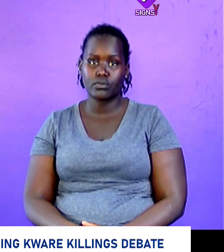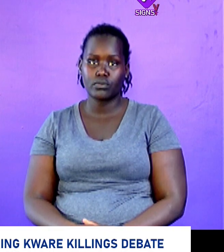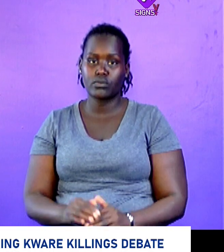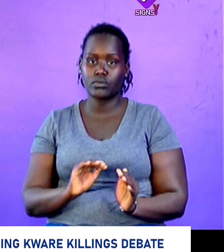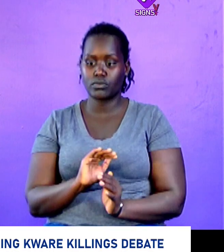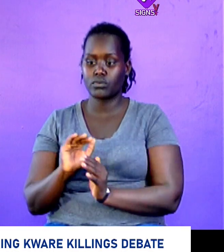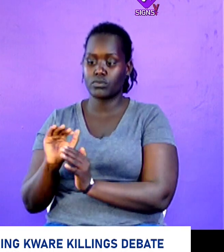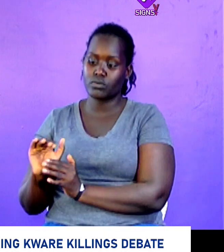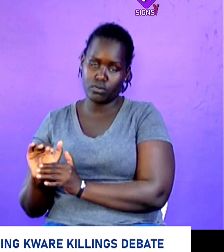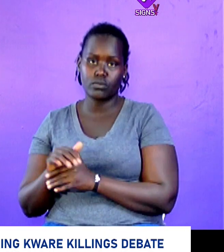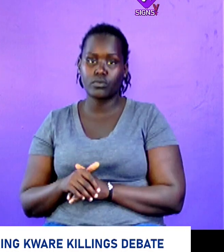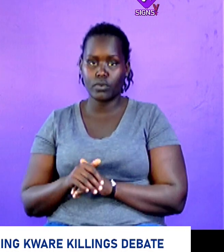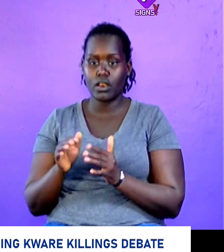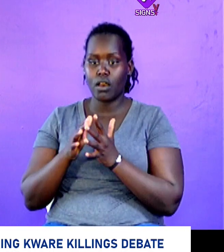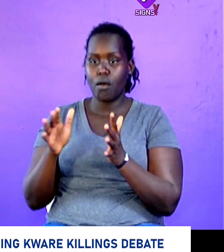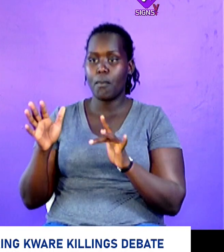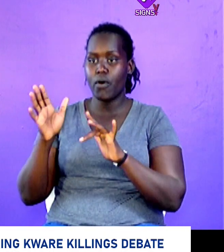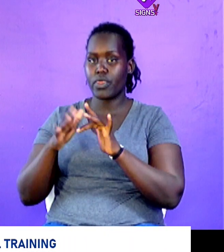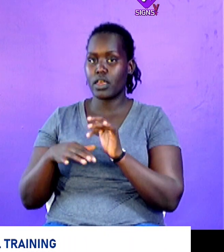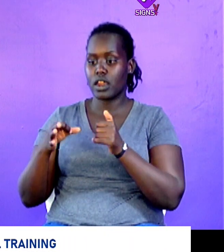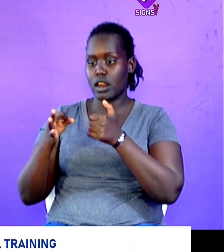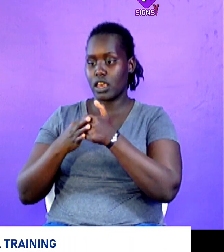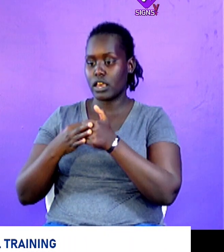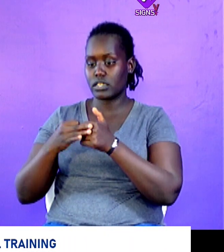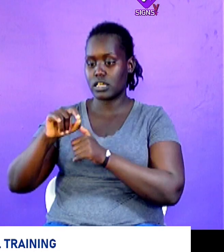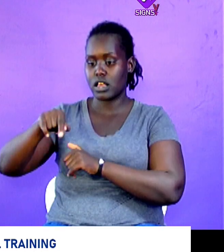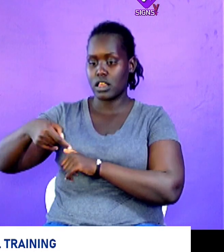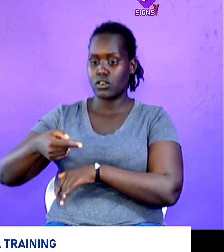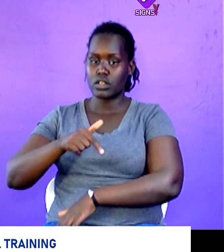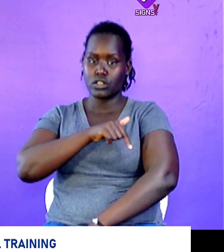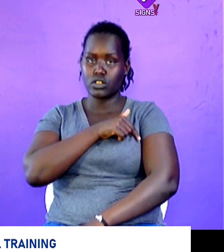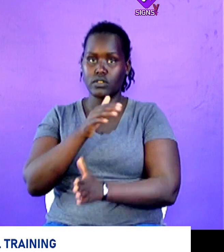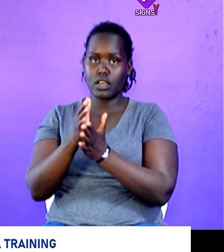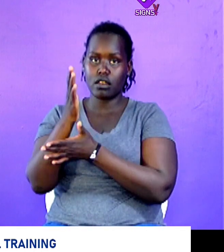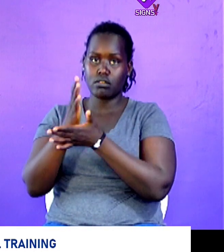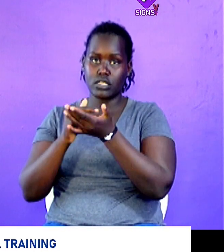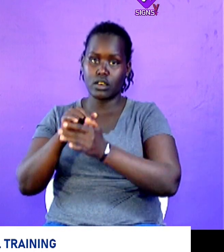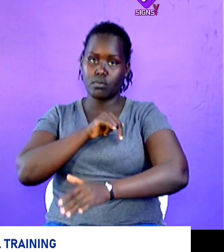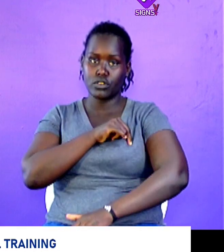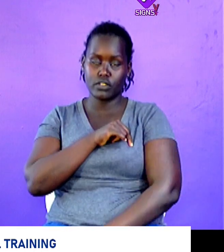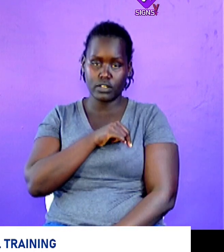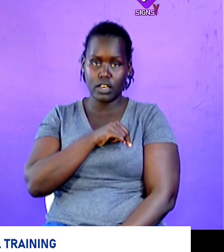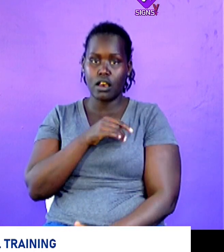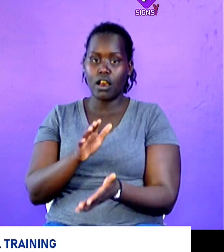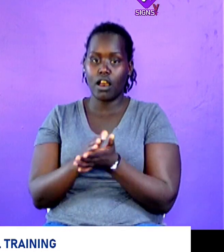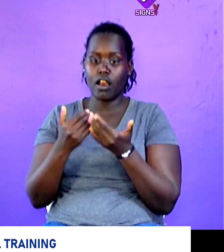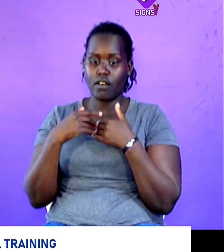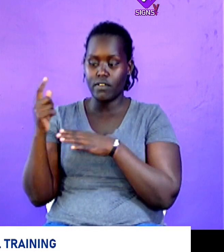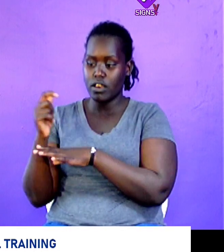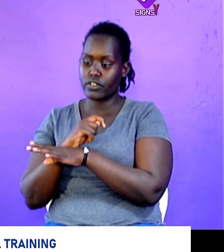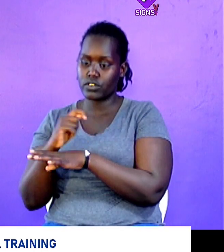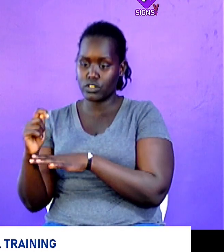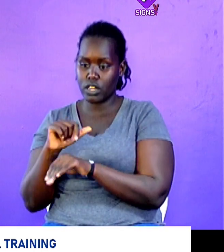Now, elsewhere, more than 8,000 chiefs and their sub-chiefs are set to undergo training